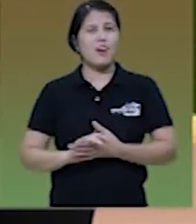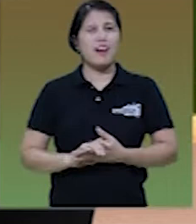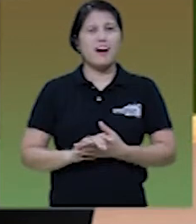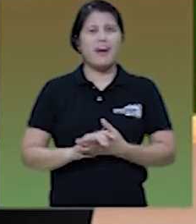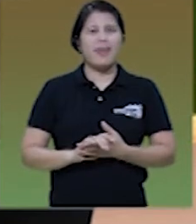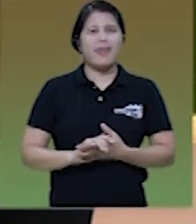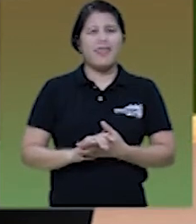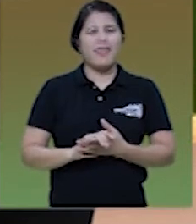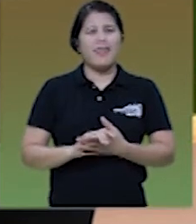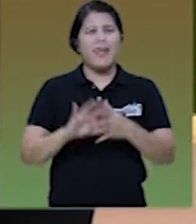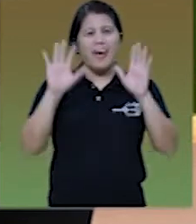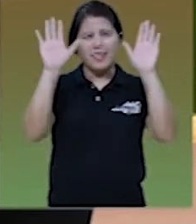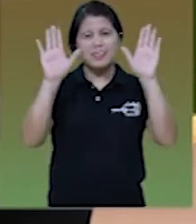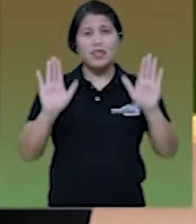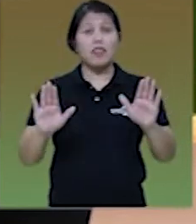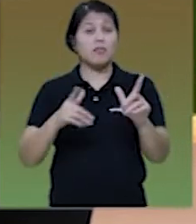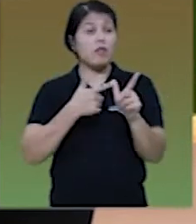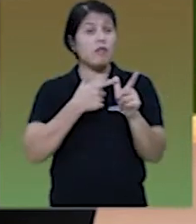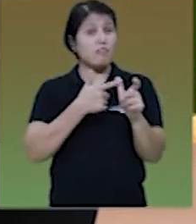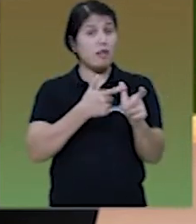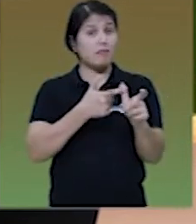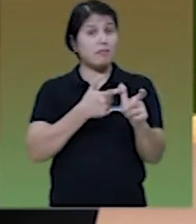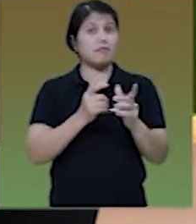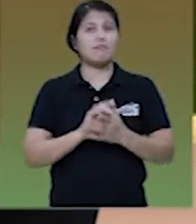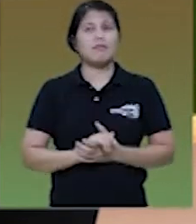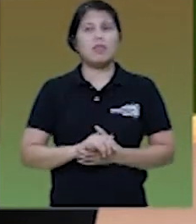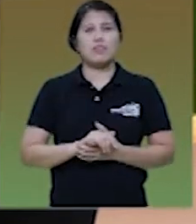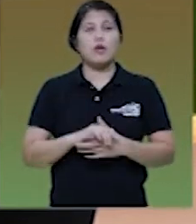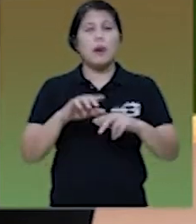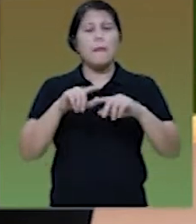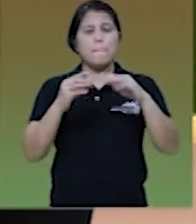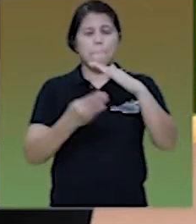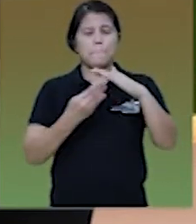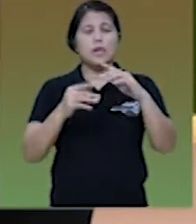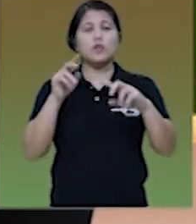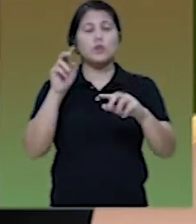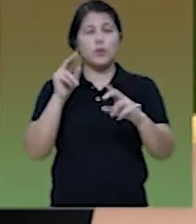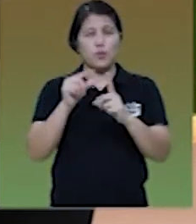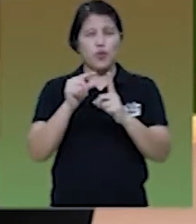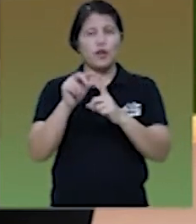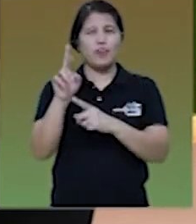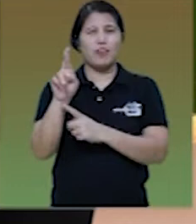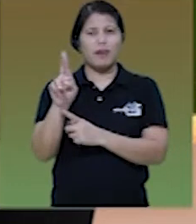Excellent. He is running, or the base word run.